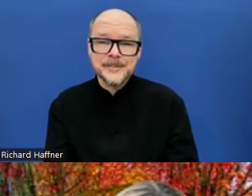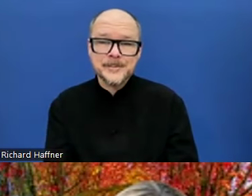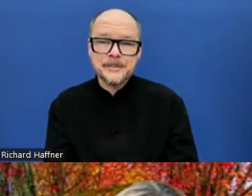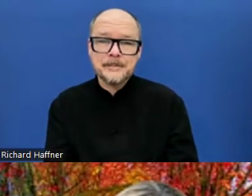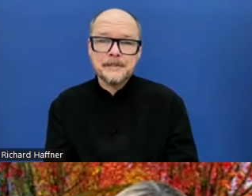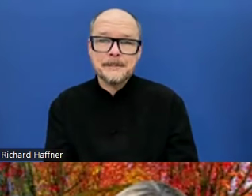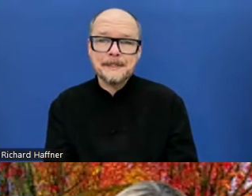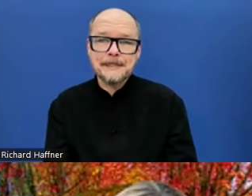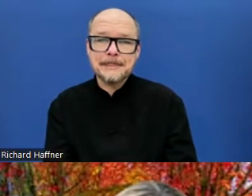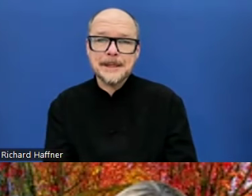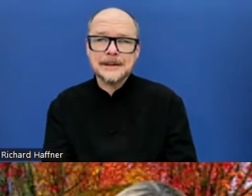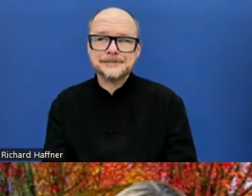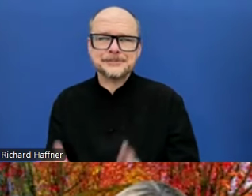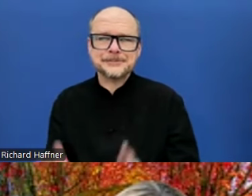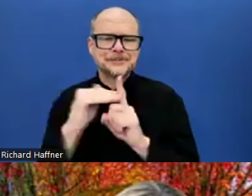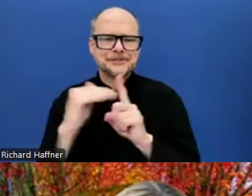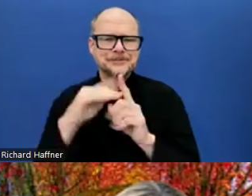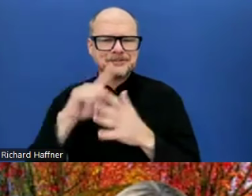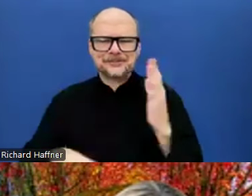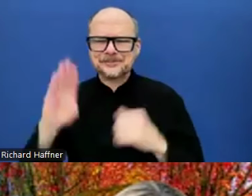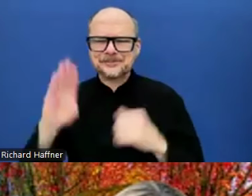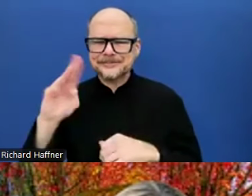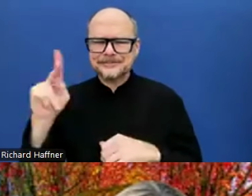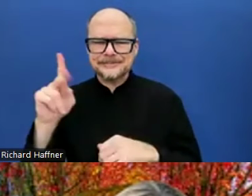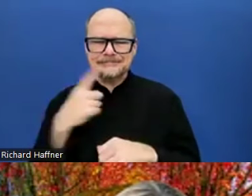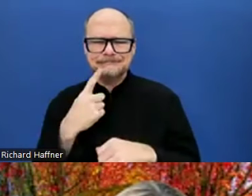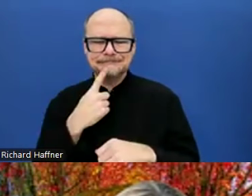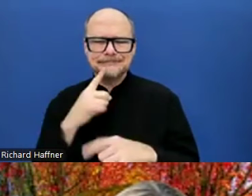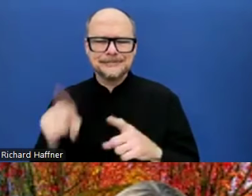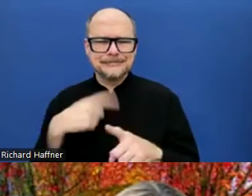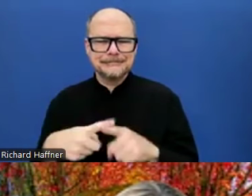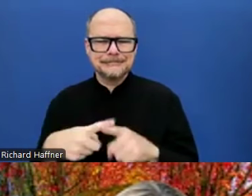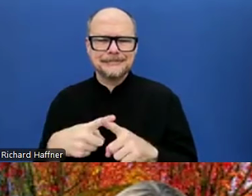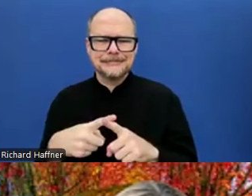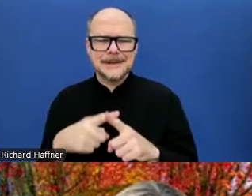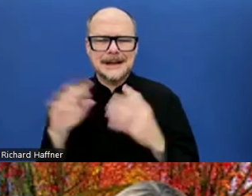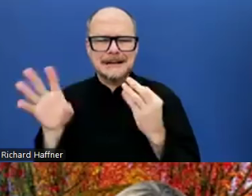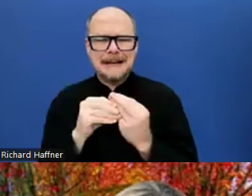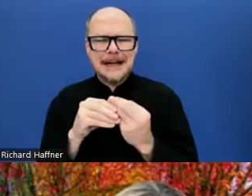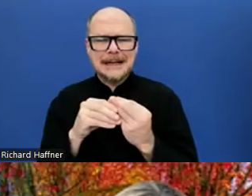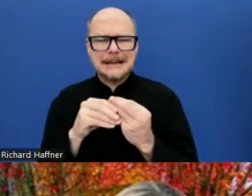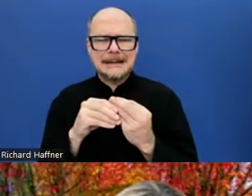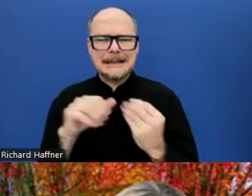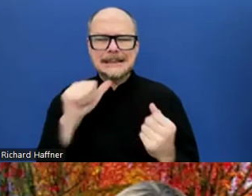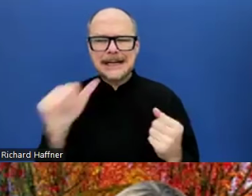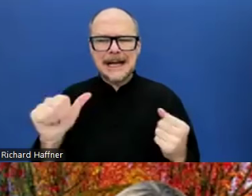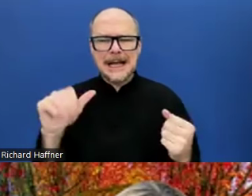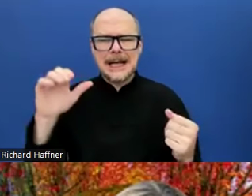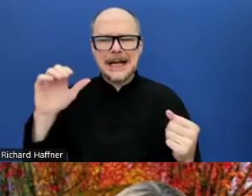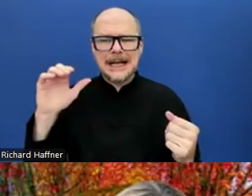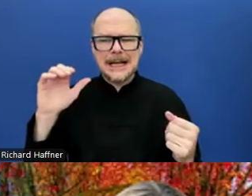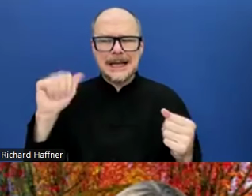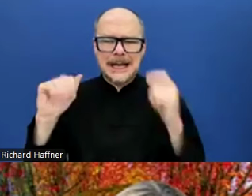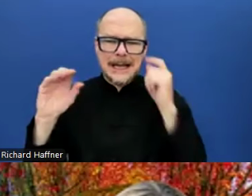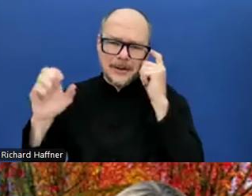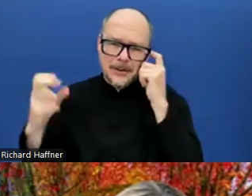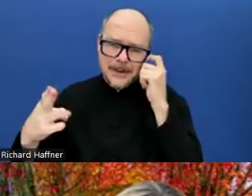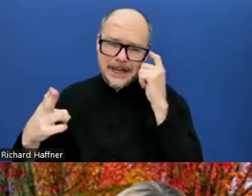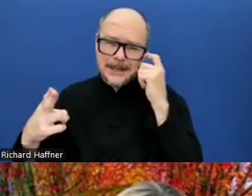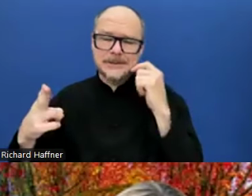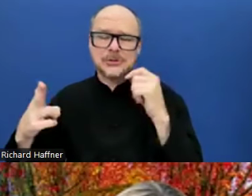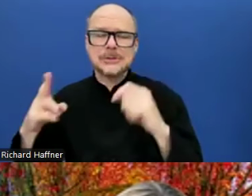Remind me what Bagley-Keene says about adding non-OAH advisory committee members to the